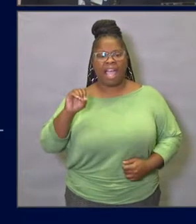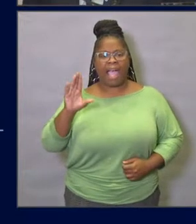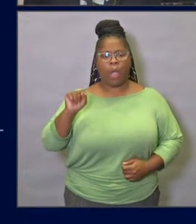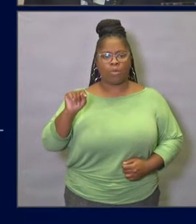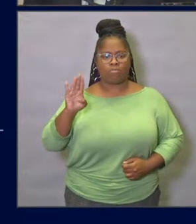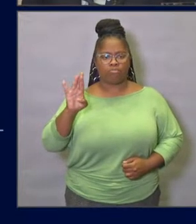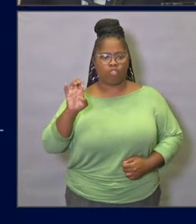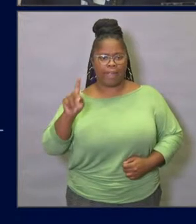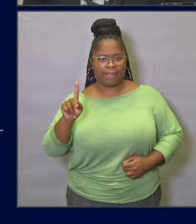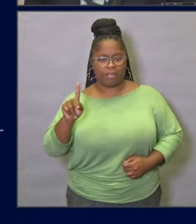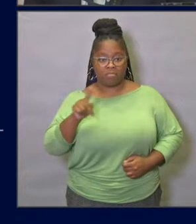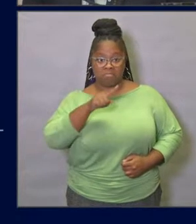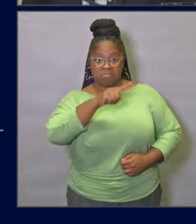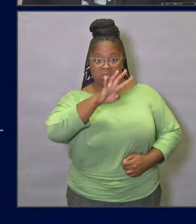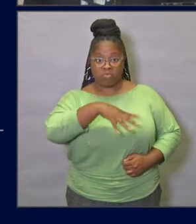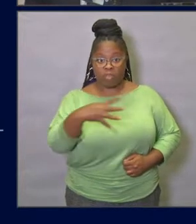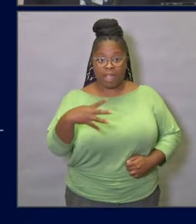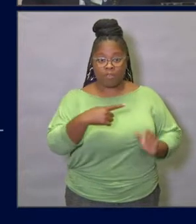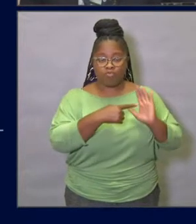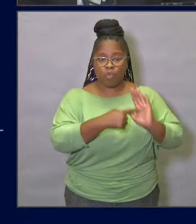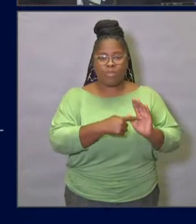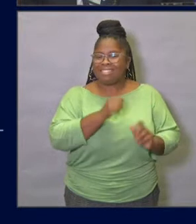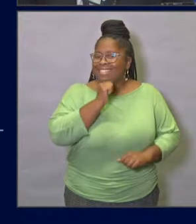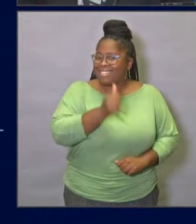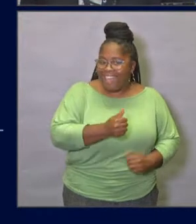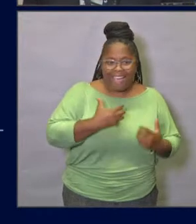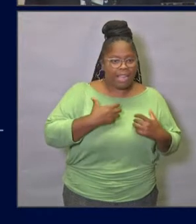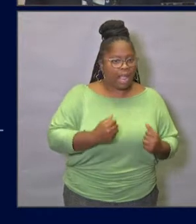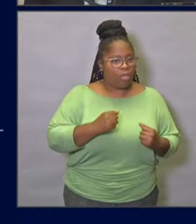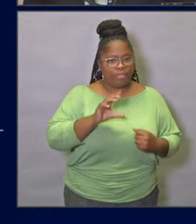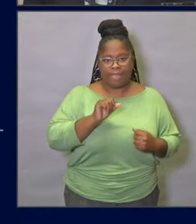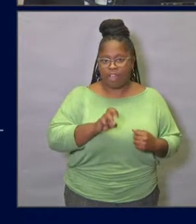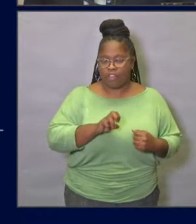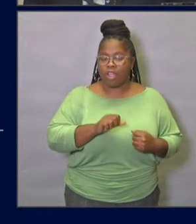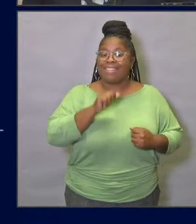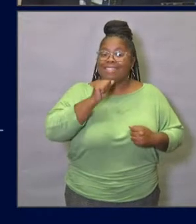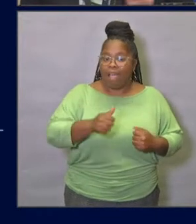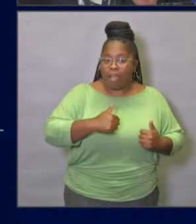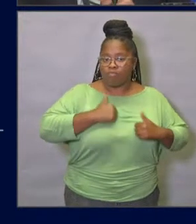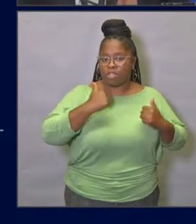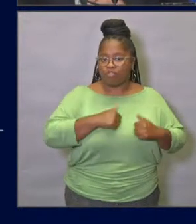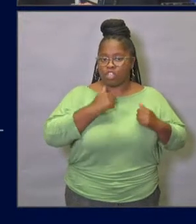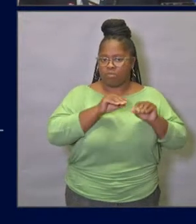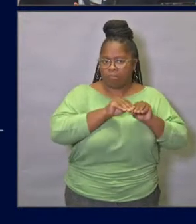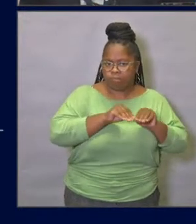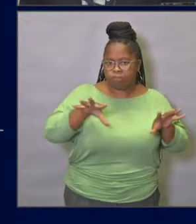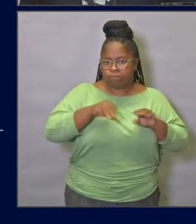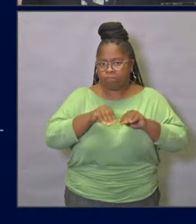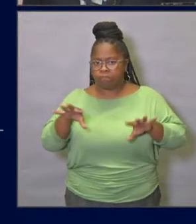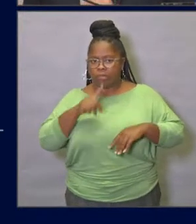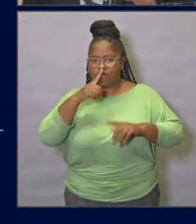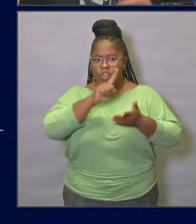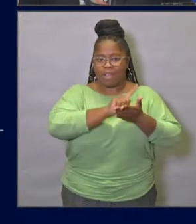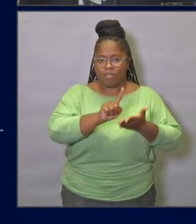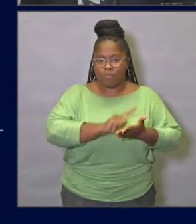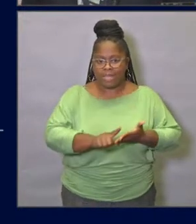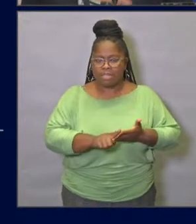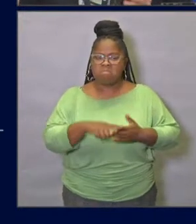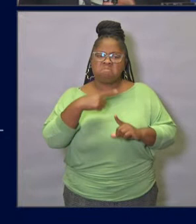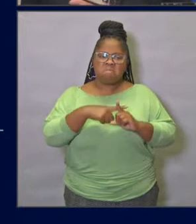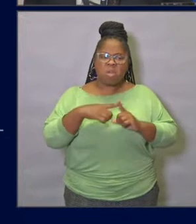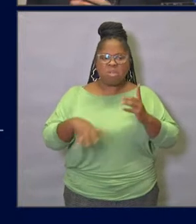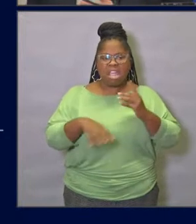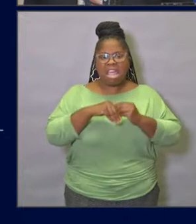graph shows non-healthcare and non-residential workplace outbreaks by the week And we've also added in